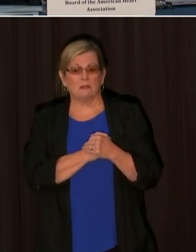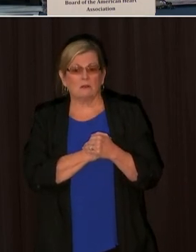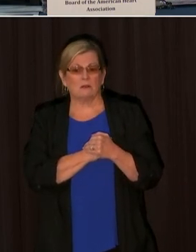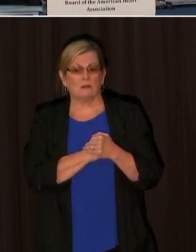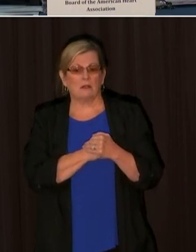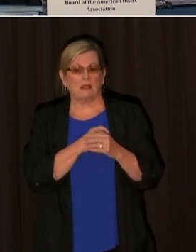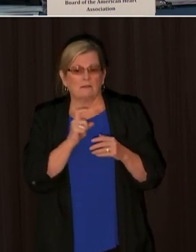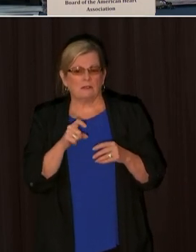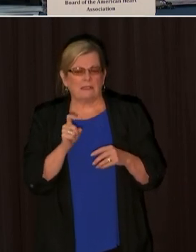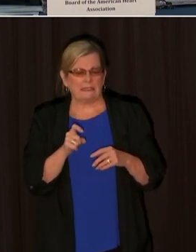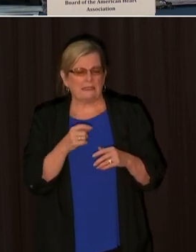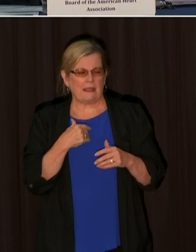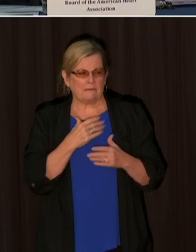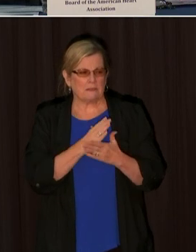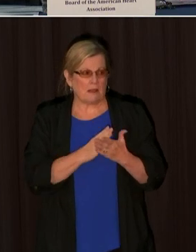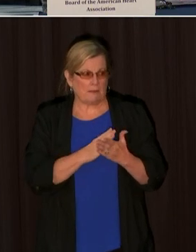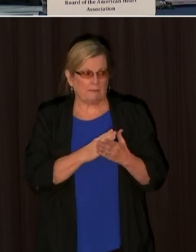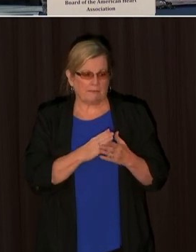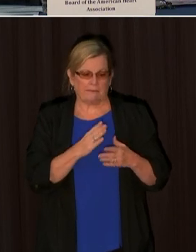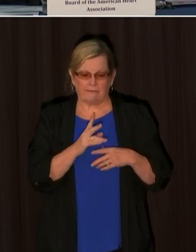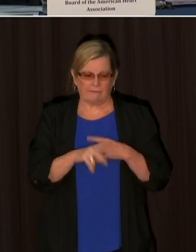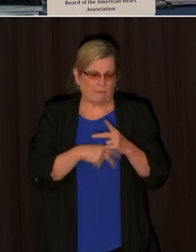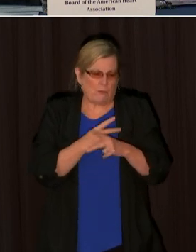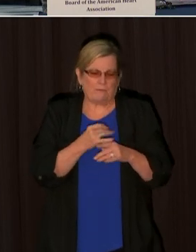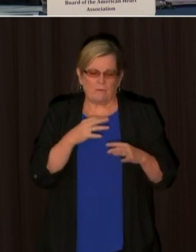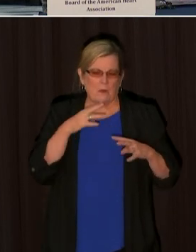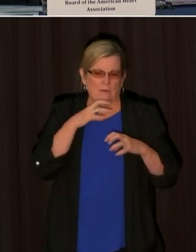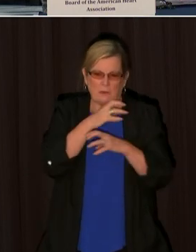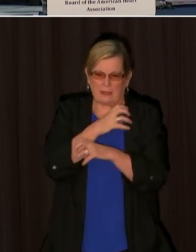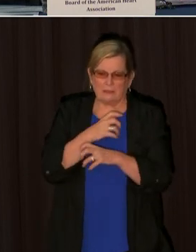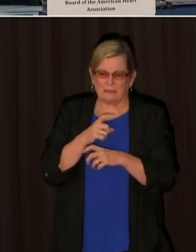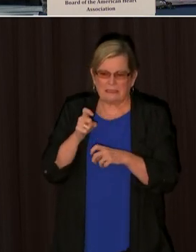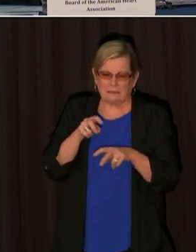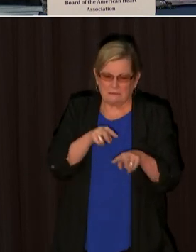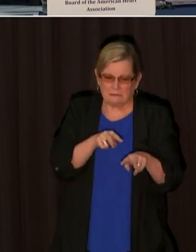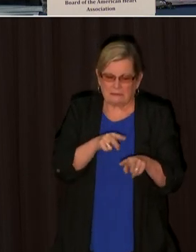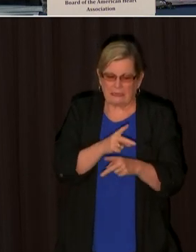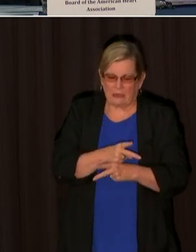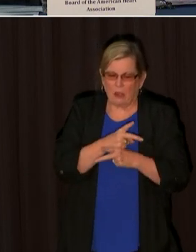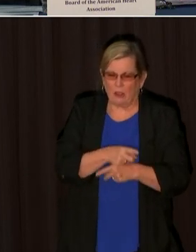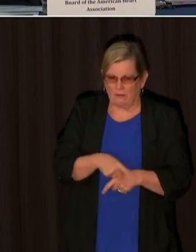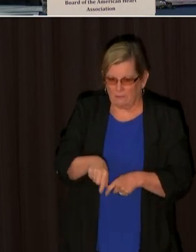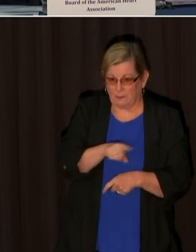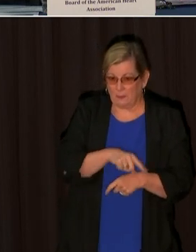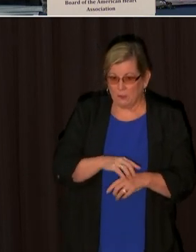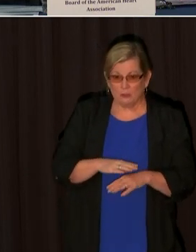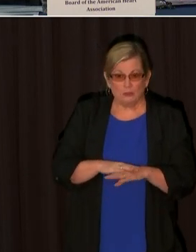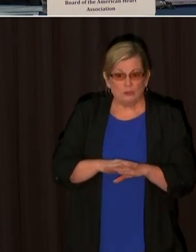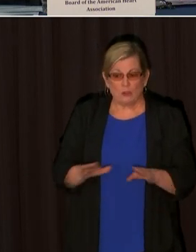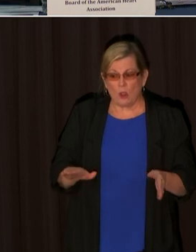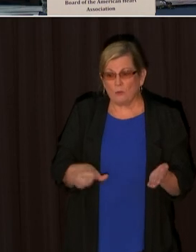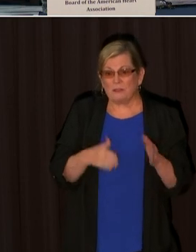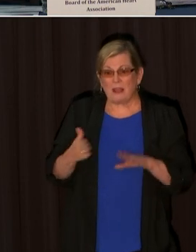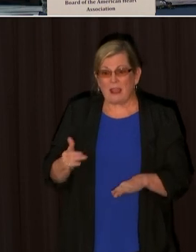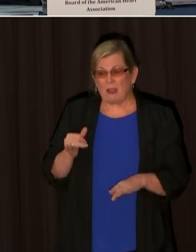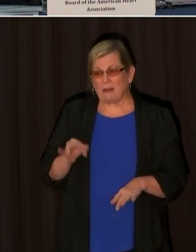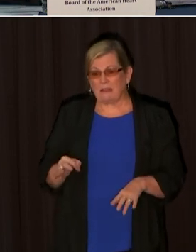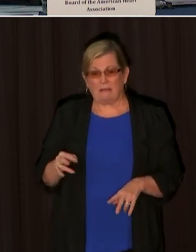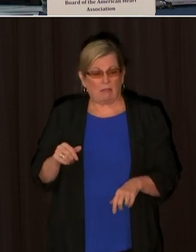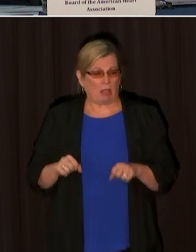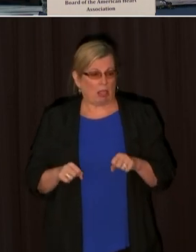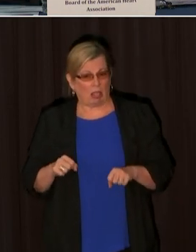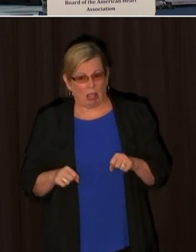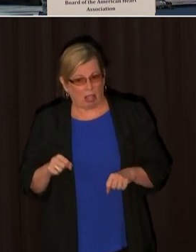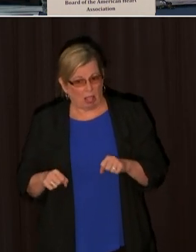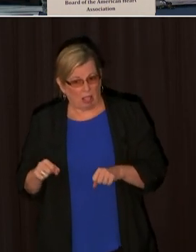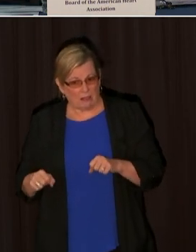COVID care. So the Don't Die of Doubt campaign really focuses on educating the